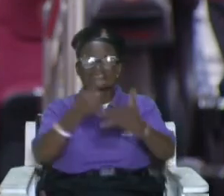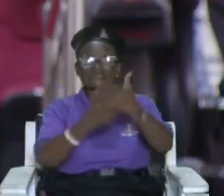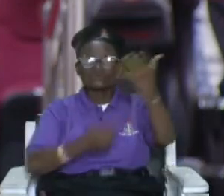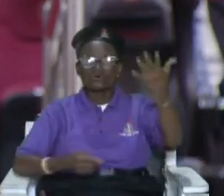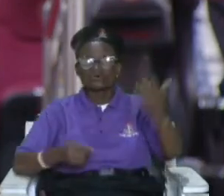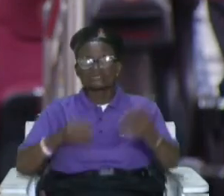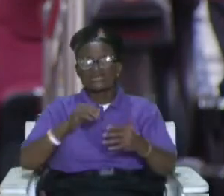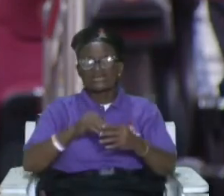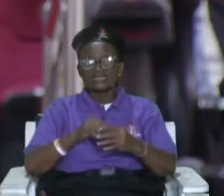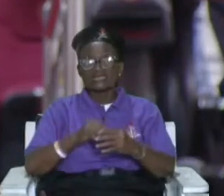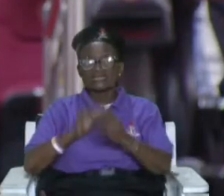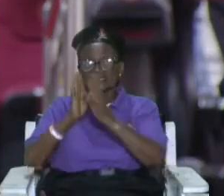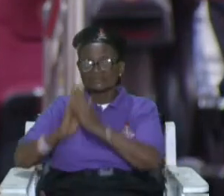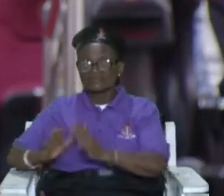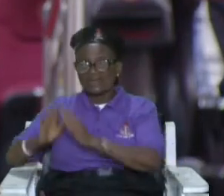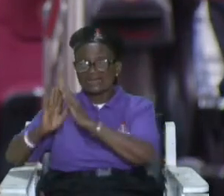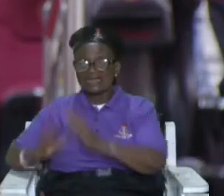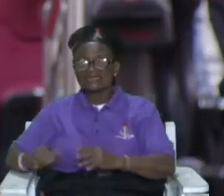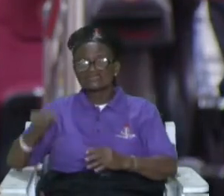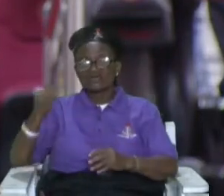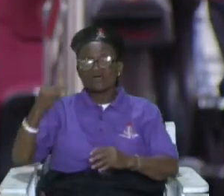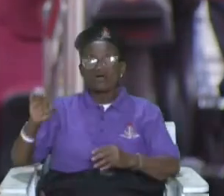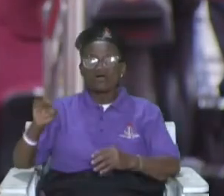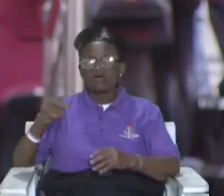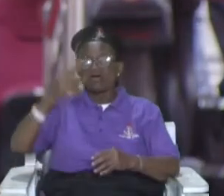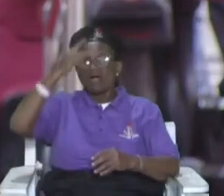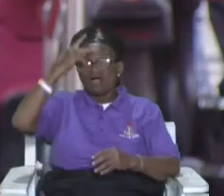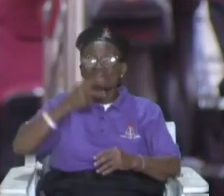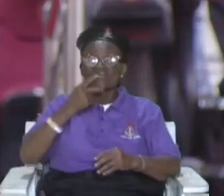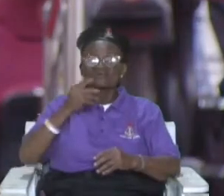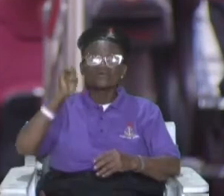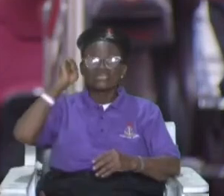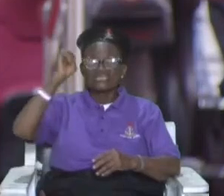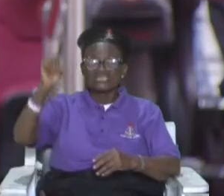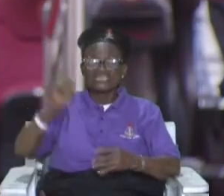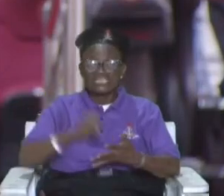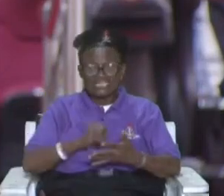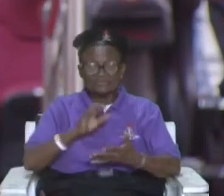in the palace of Pharaoh, it became a serpent.